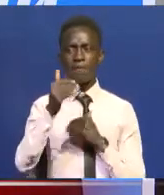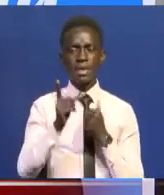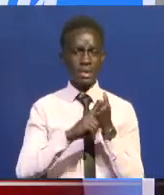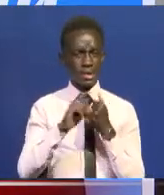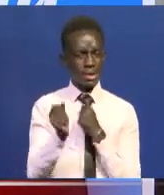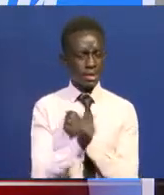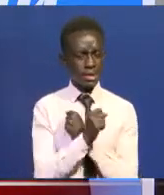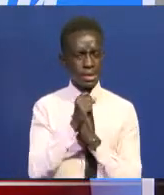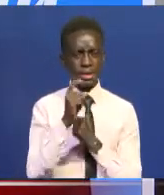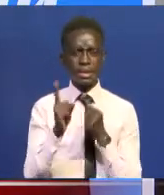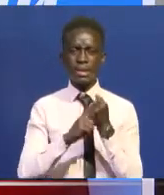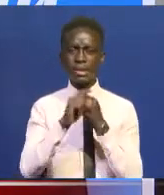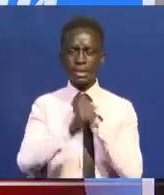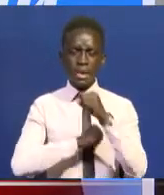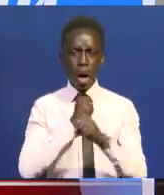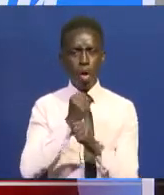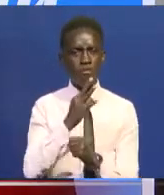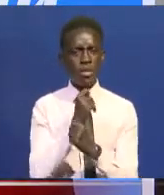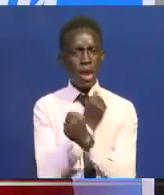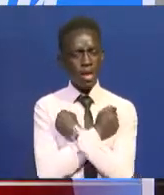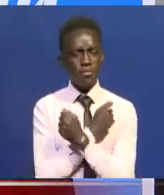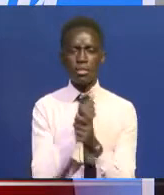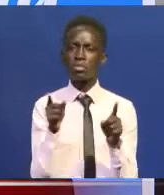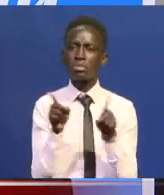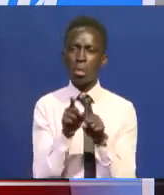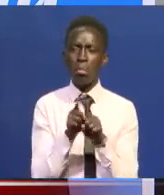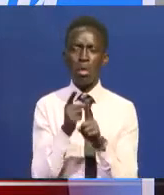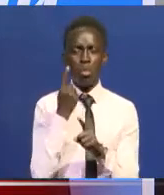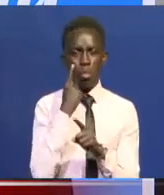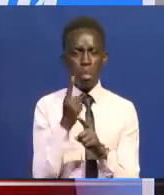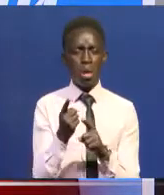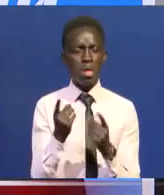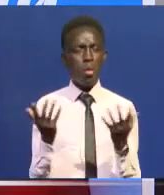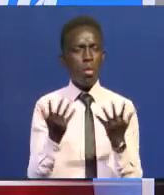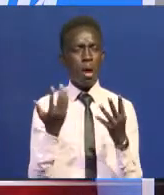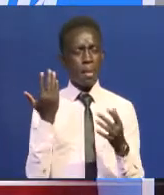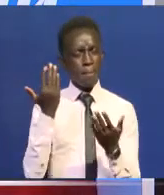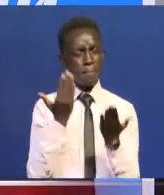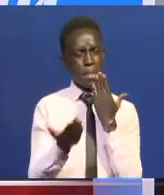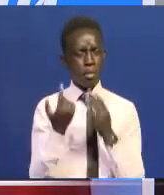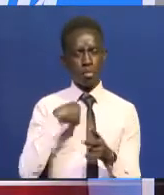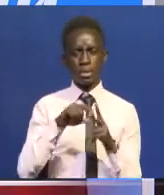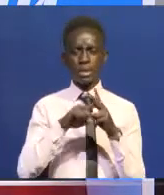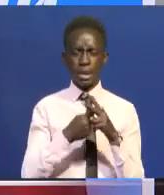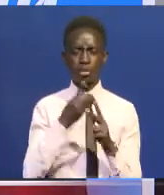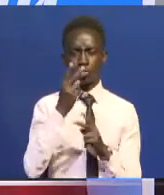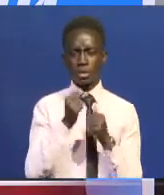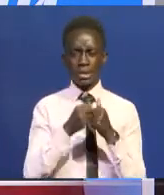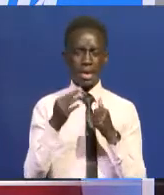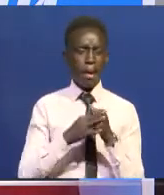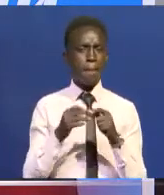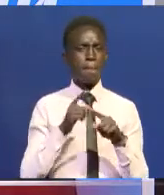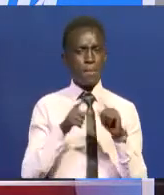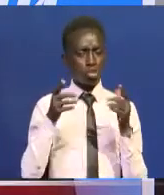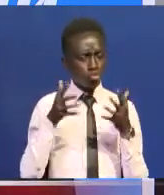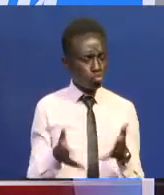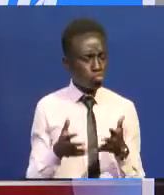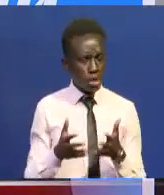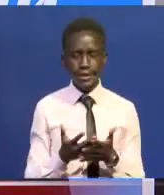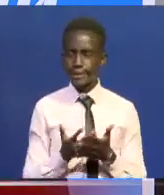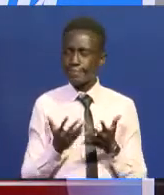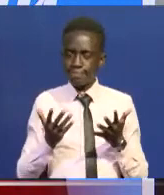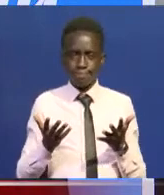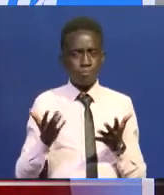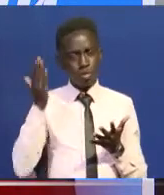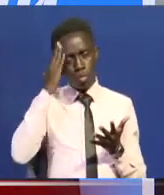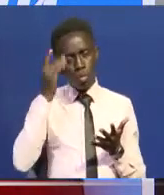We last flew to Mogadishu in 2018. So today we are relaunching this flight